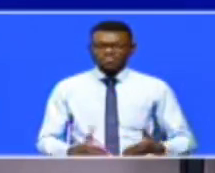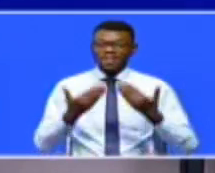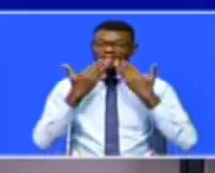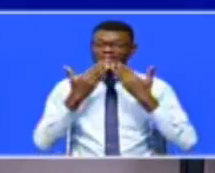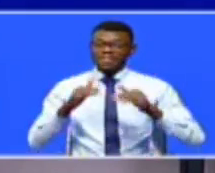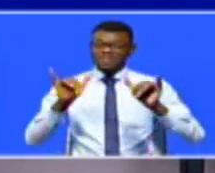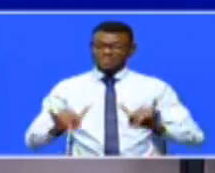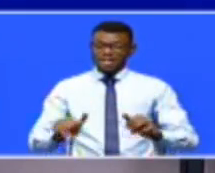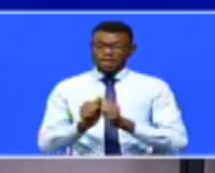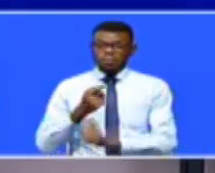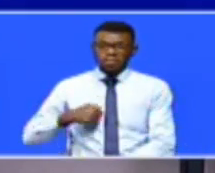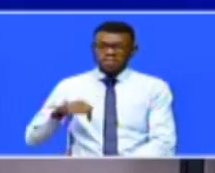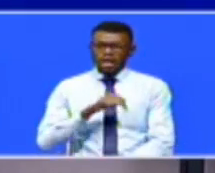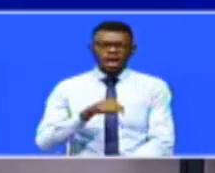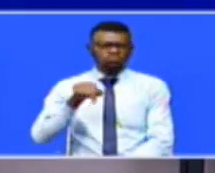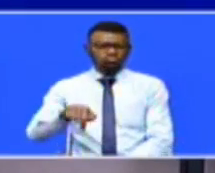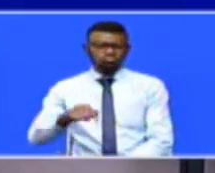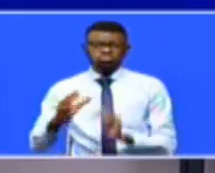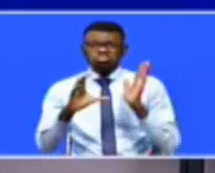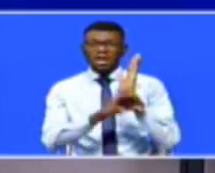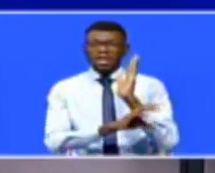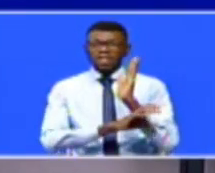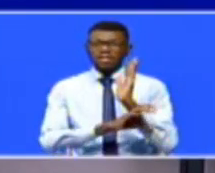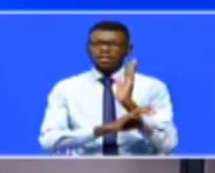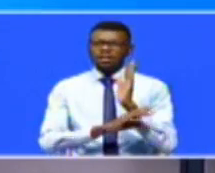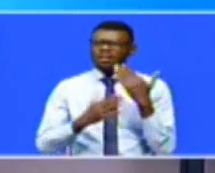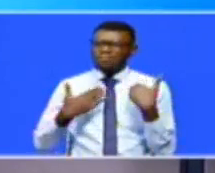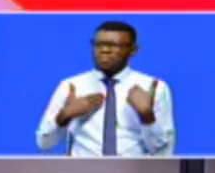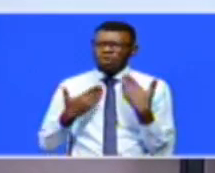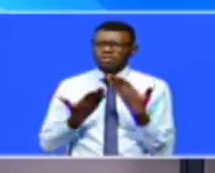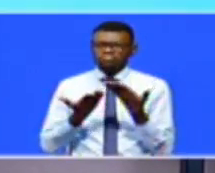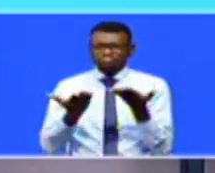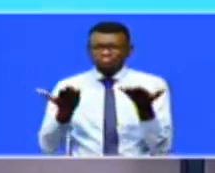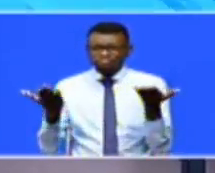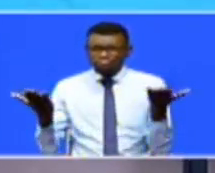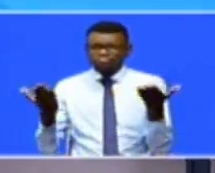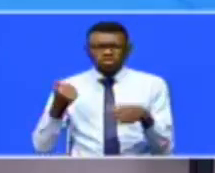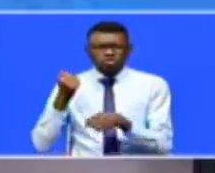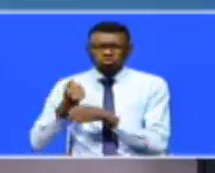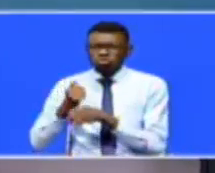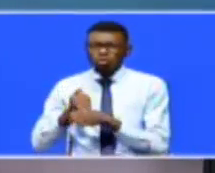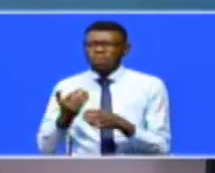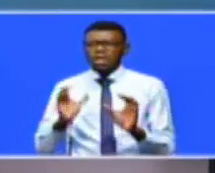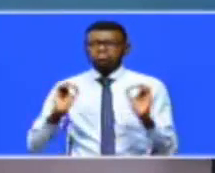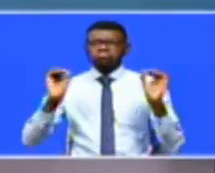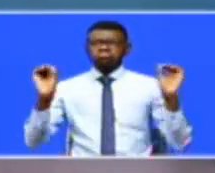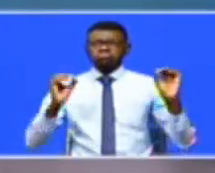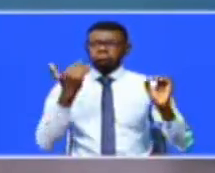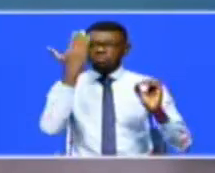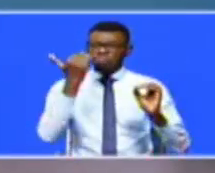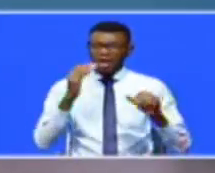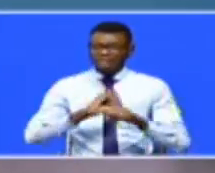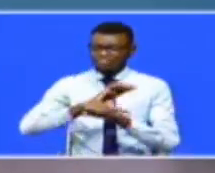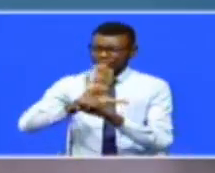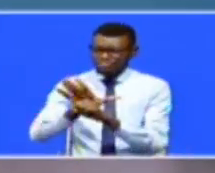Thank you for staying with us. Now, the country has recorded an increase in the number of Kenyans who are absent from work due to COVID-19